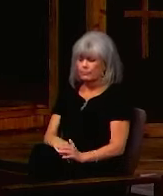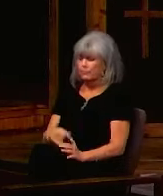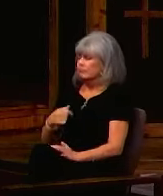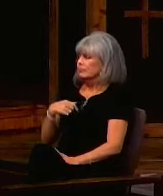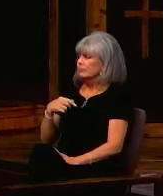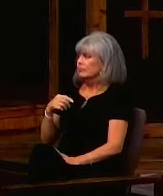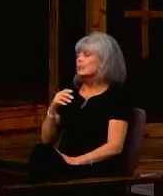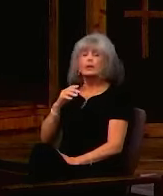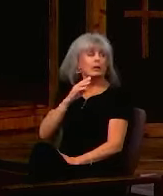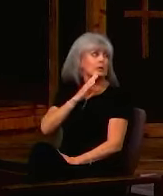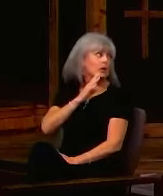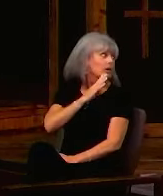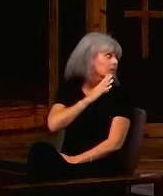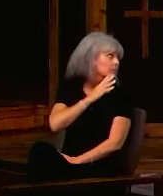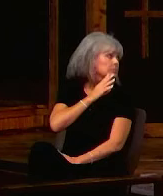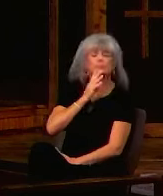a